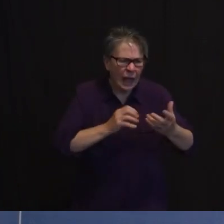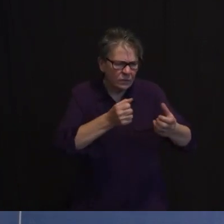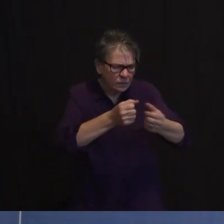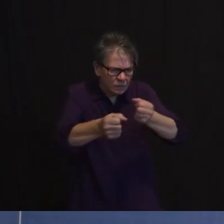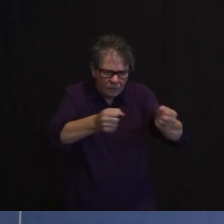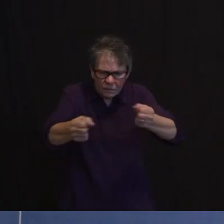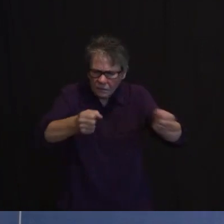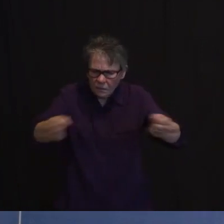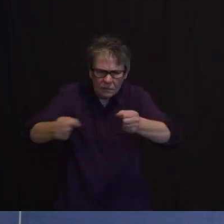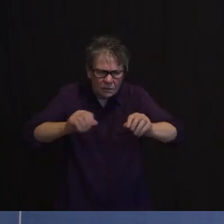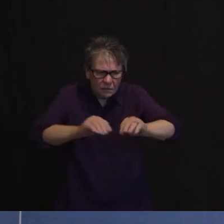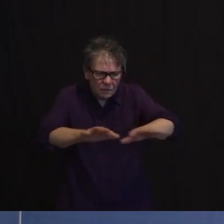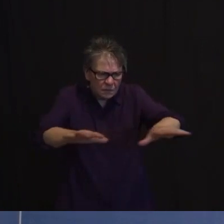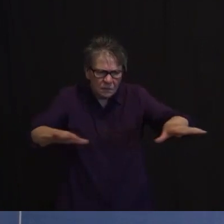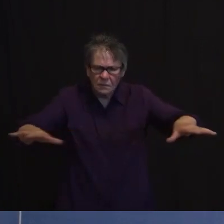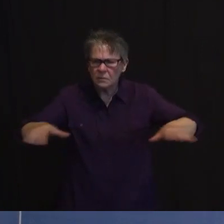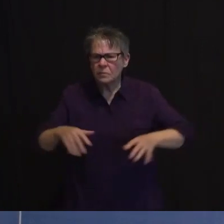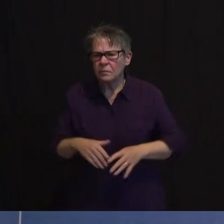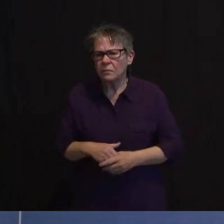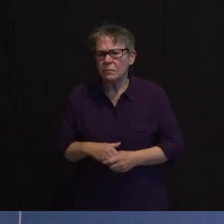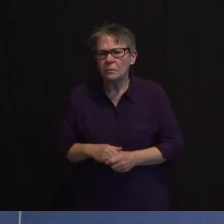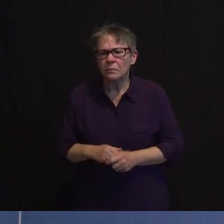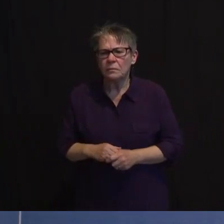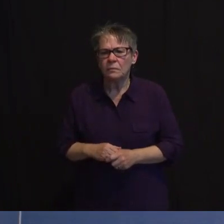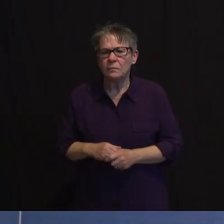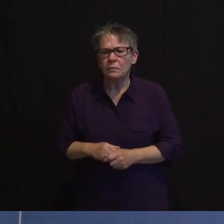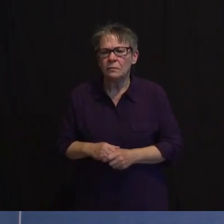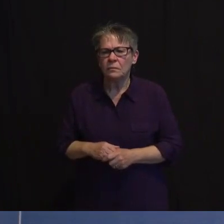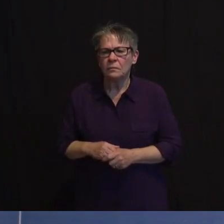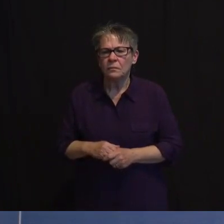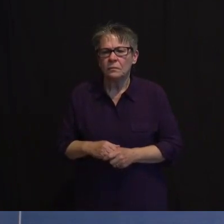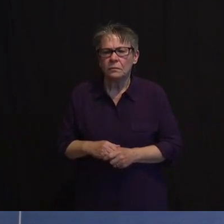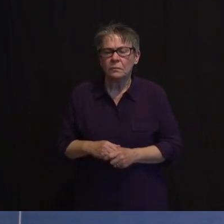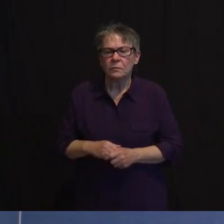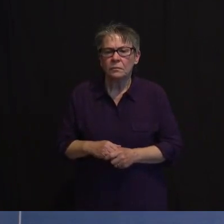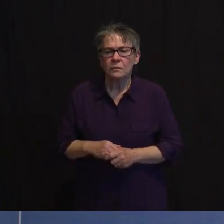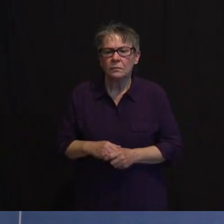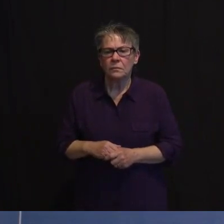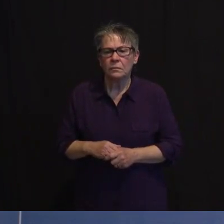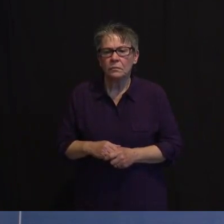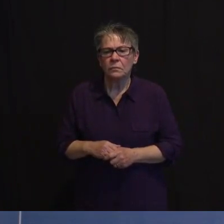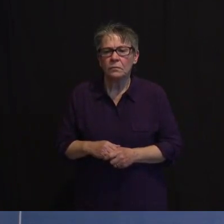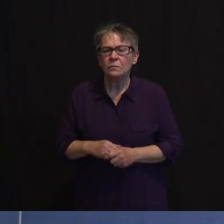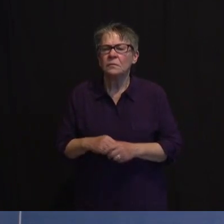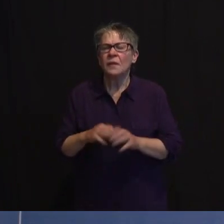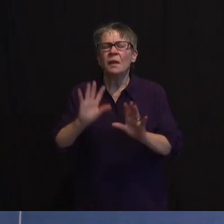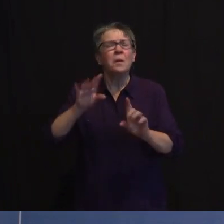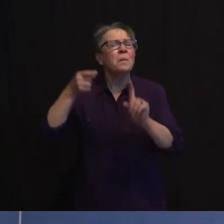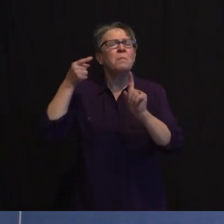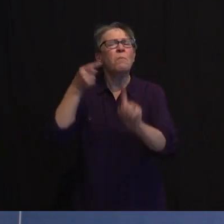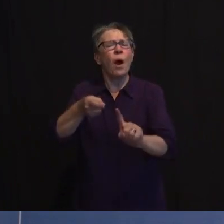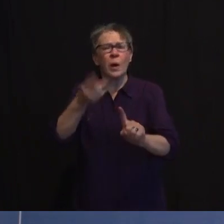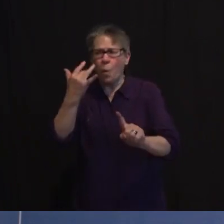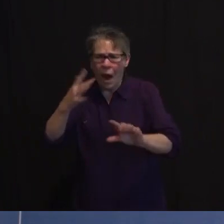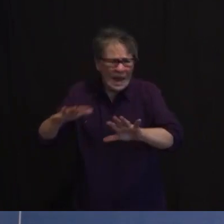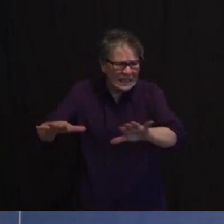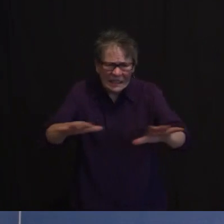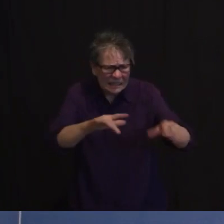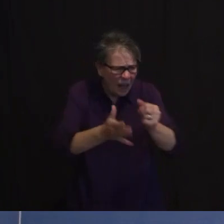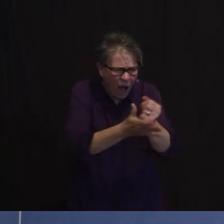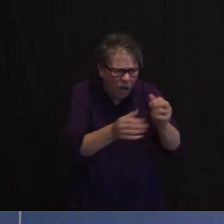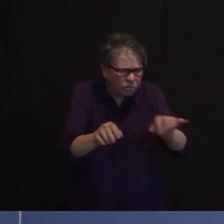meaningful access for all patients. All patients who are eligible for intensive care or critical